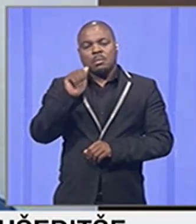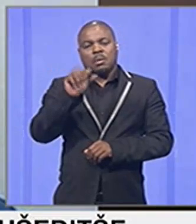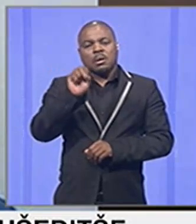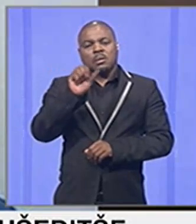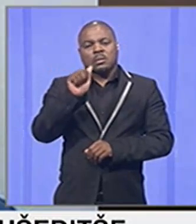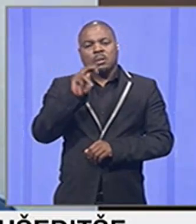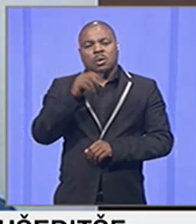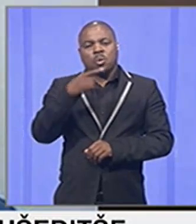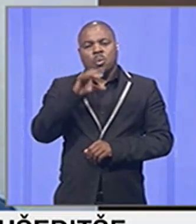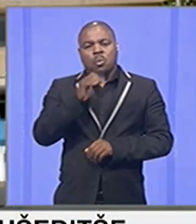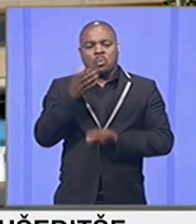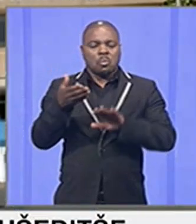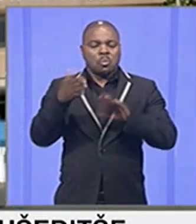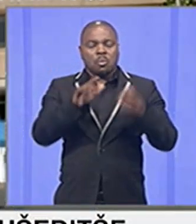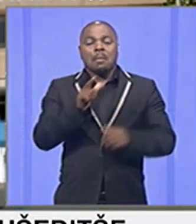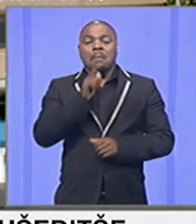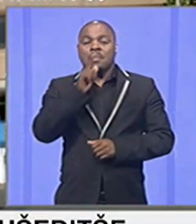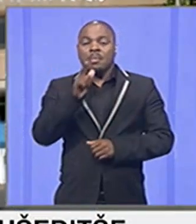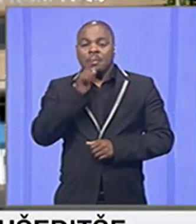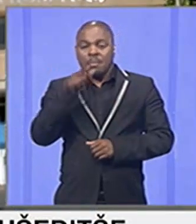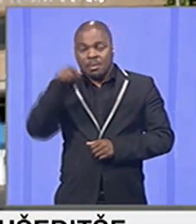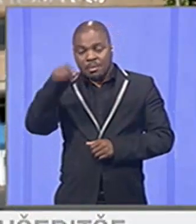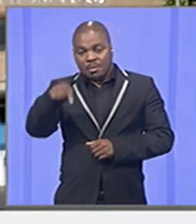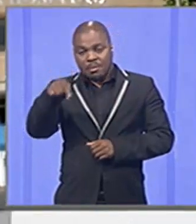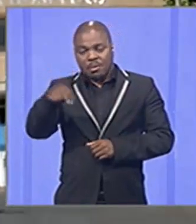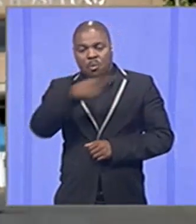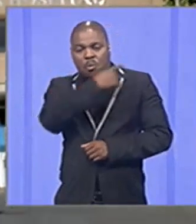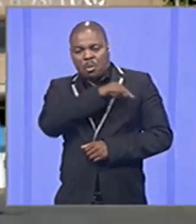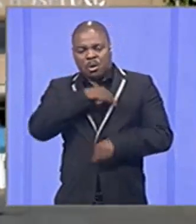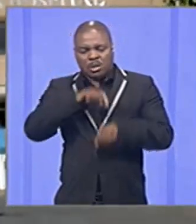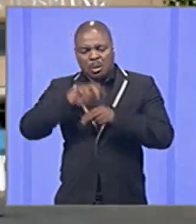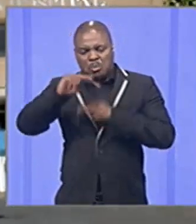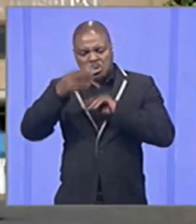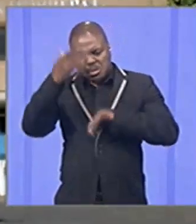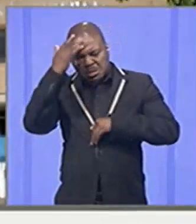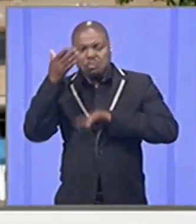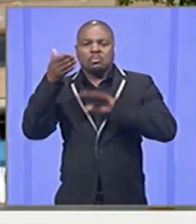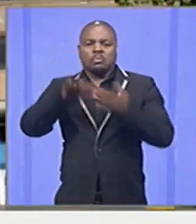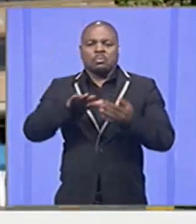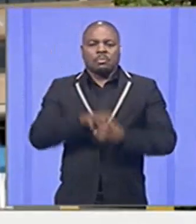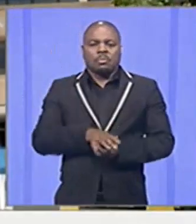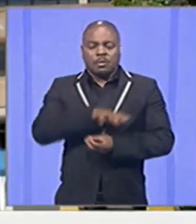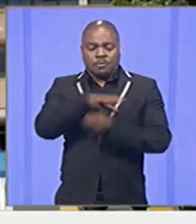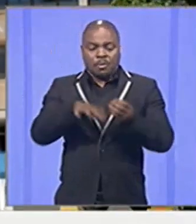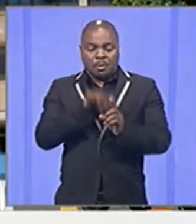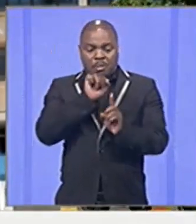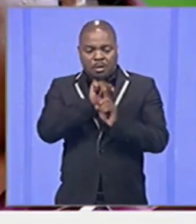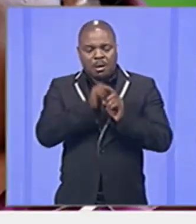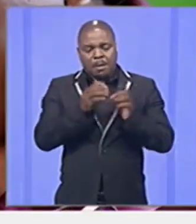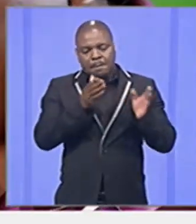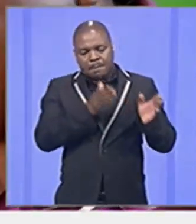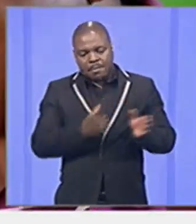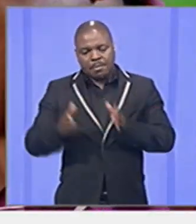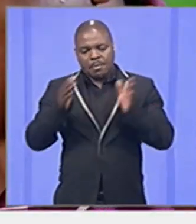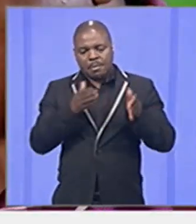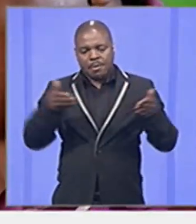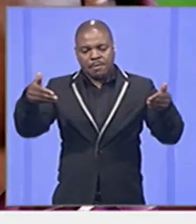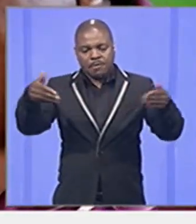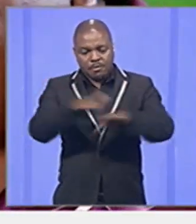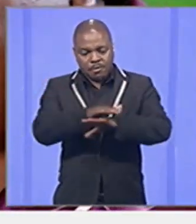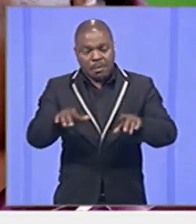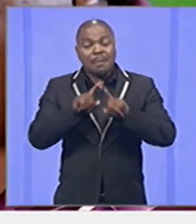bookelong bja Pietermaritzburg ka morago ga bolwetši bjo bokopana. Lapa la gagwe le ile la thoma go lokišetša poloko ya gagwe. E